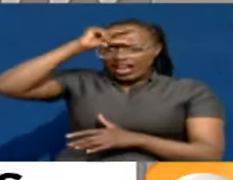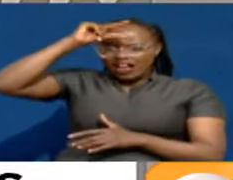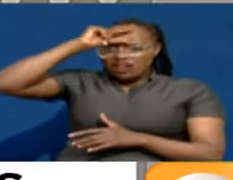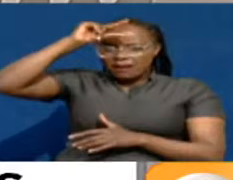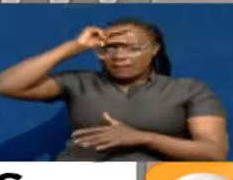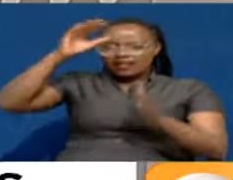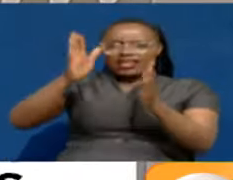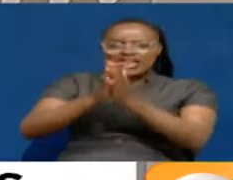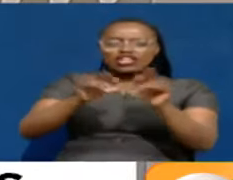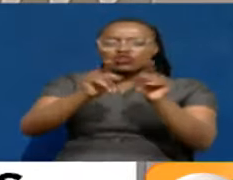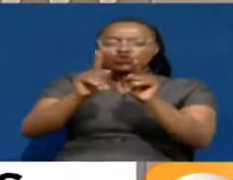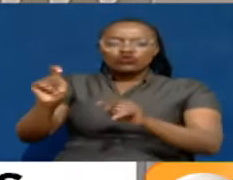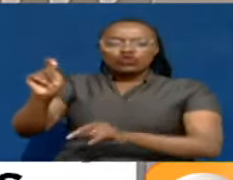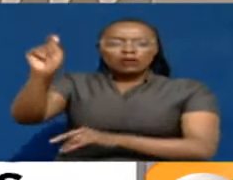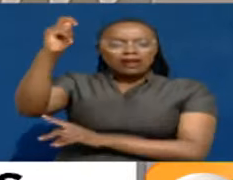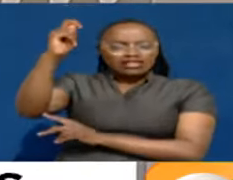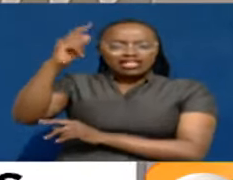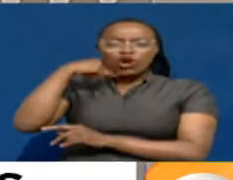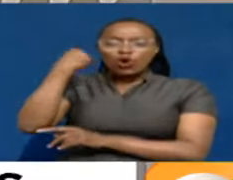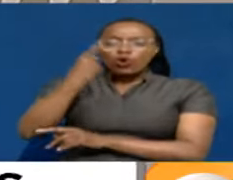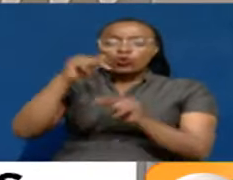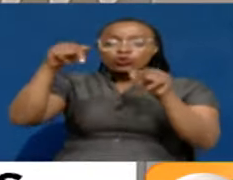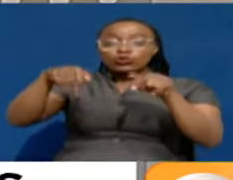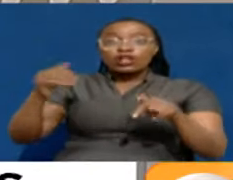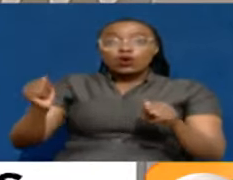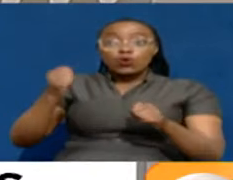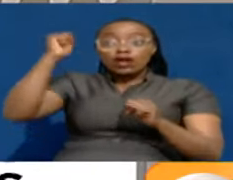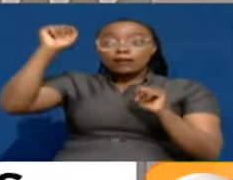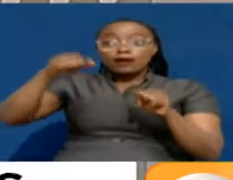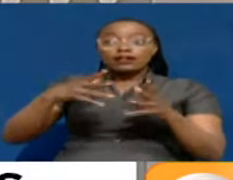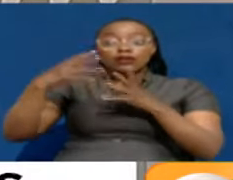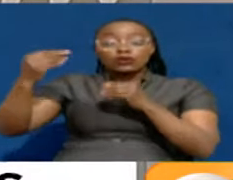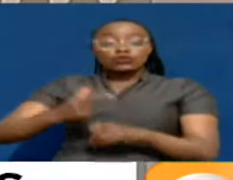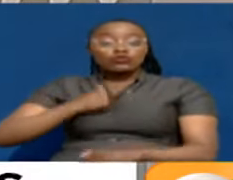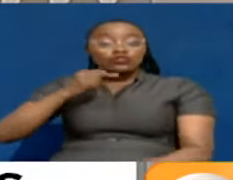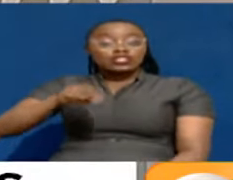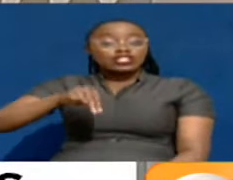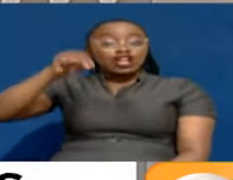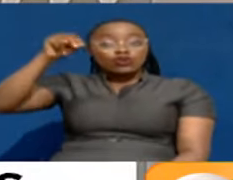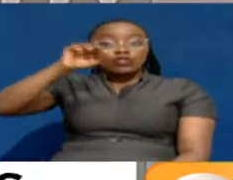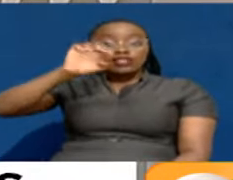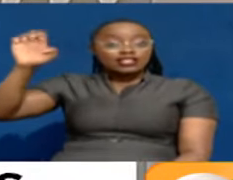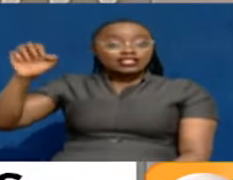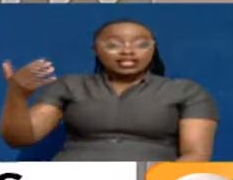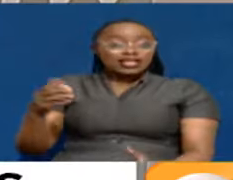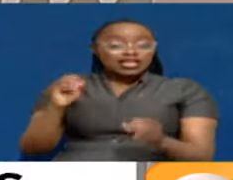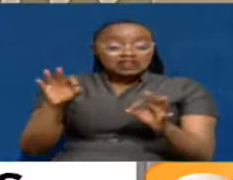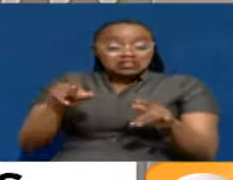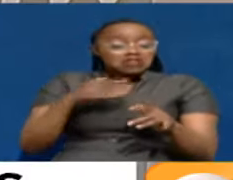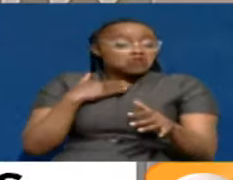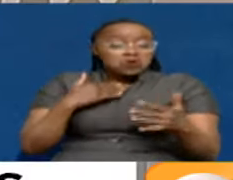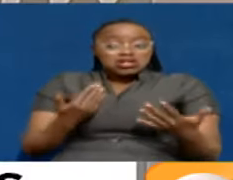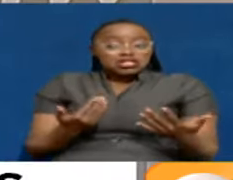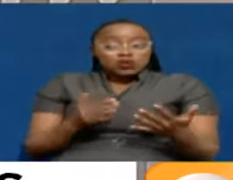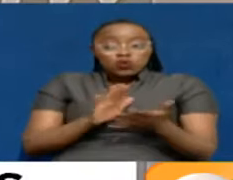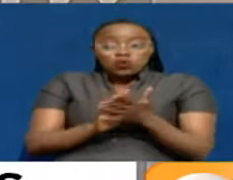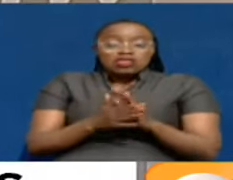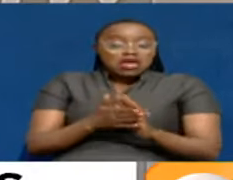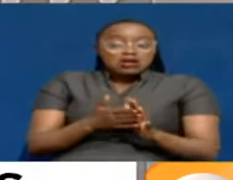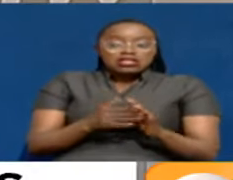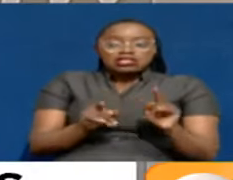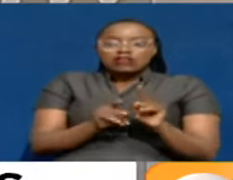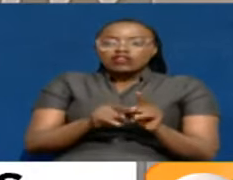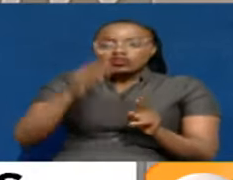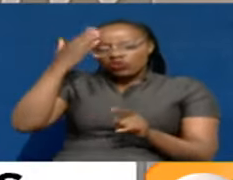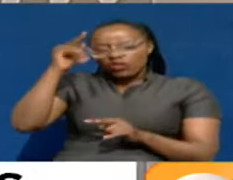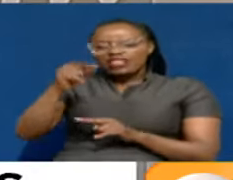executive and for the president, who can today wake up and go visit Northeastern. If he so wishes. If he so wishes, yeah. Without it,